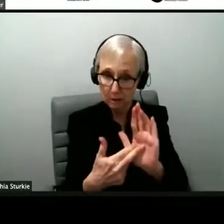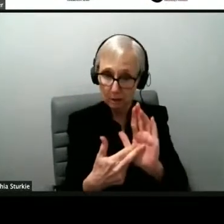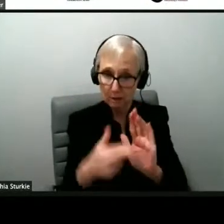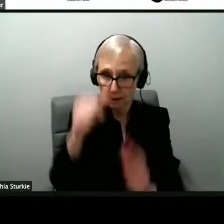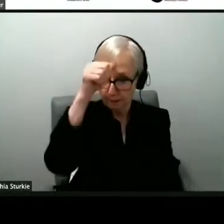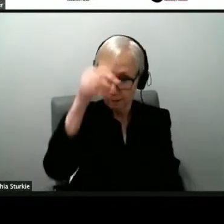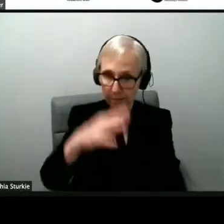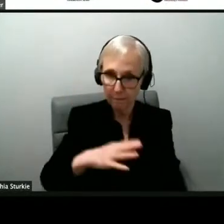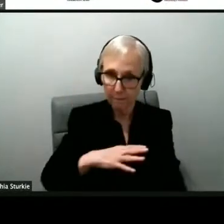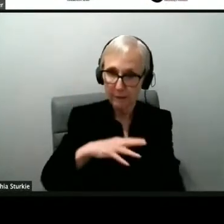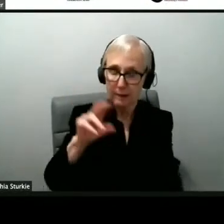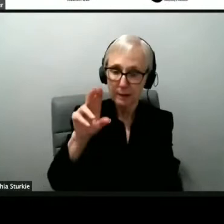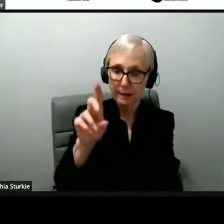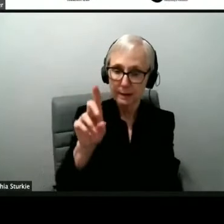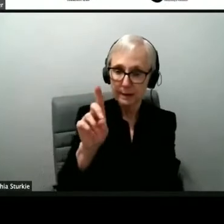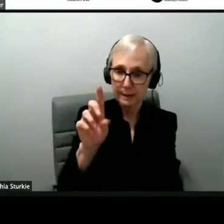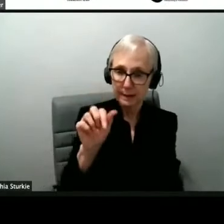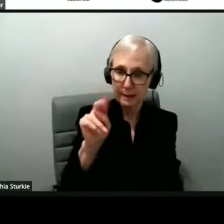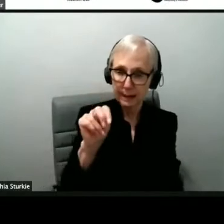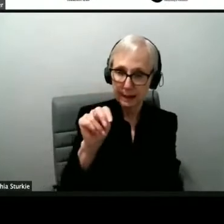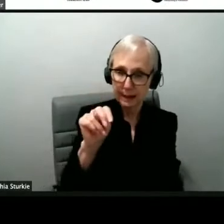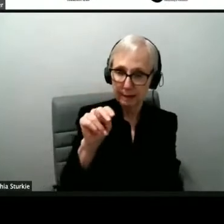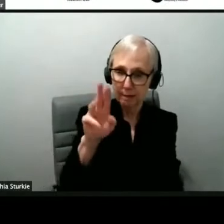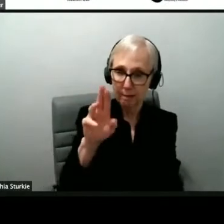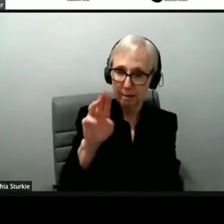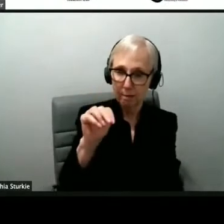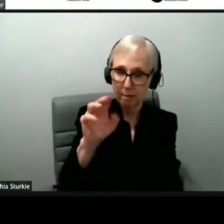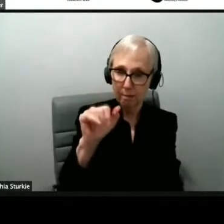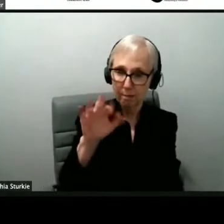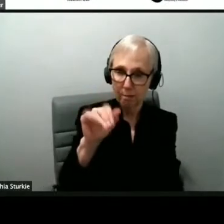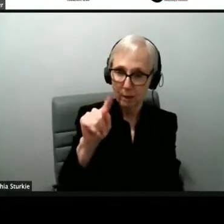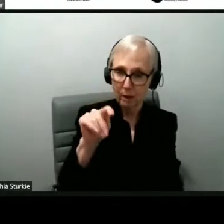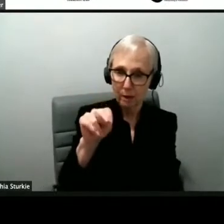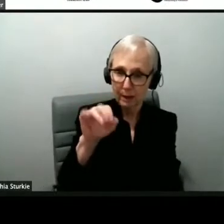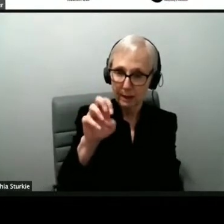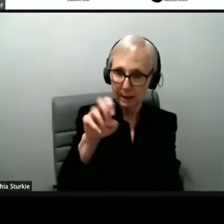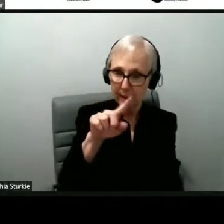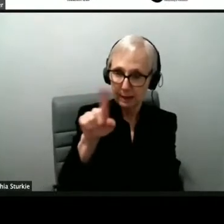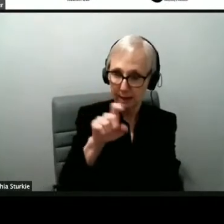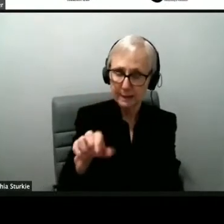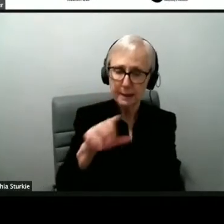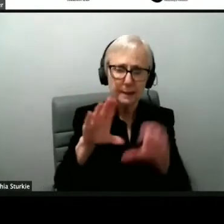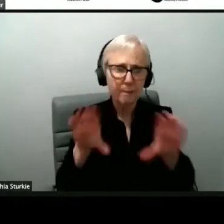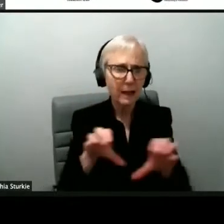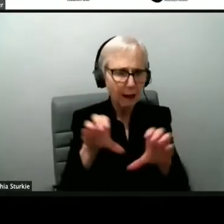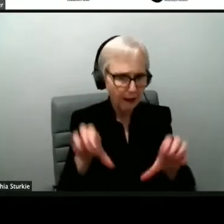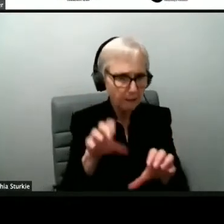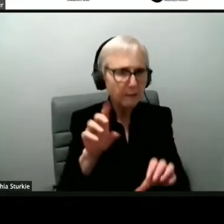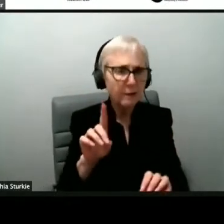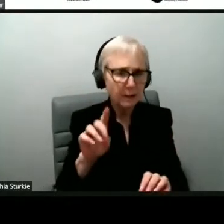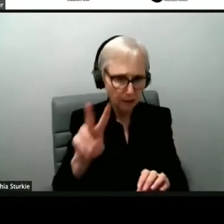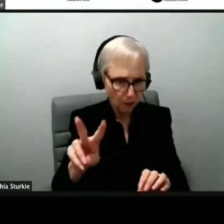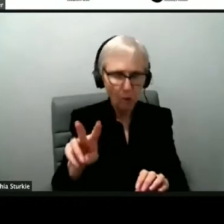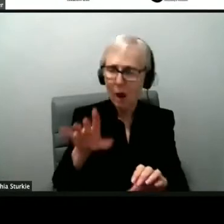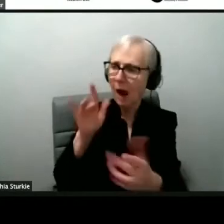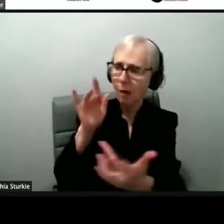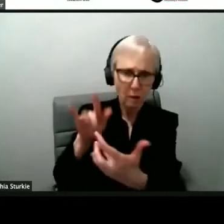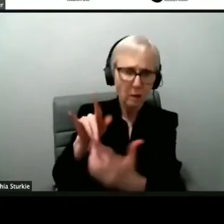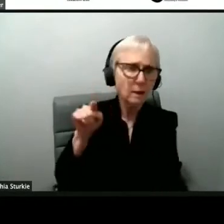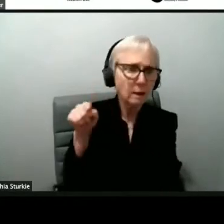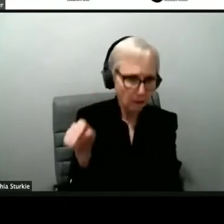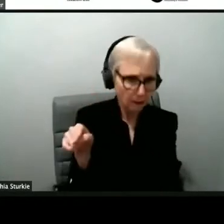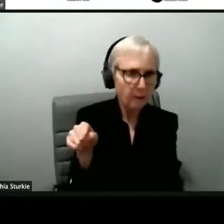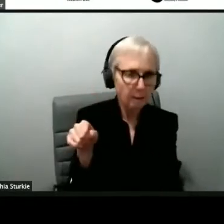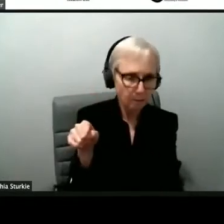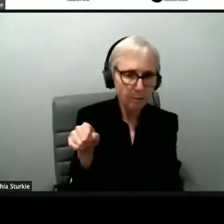by the name of Dan Martinez. He's been an active senior in our district for a long time. He would be somebody I would reach out to. He's